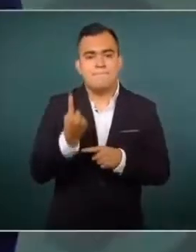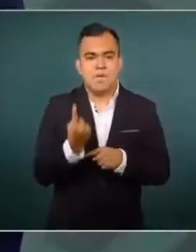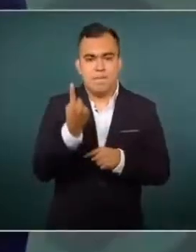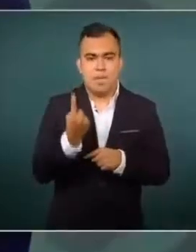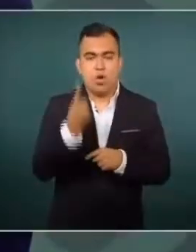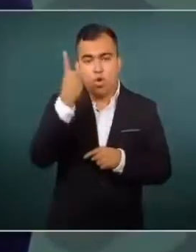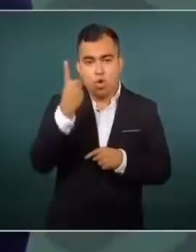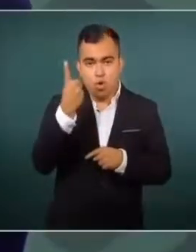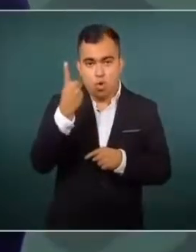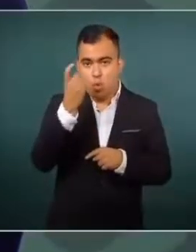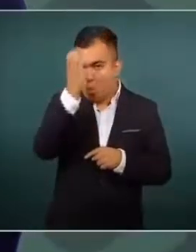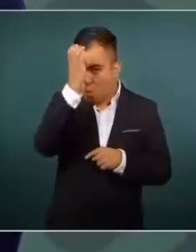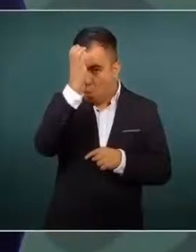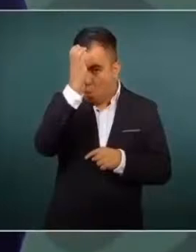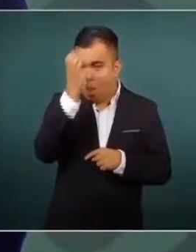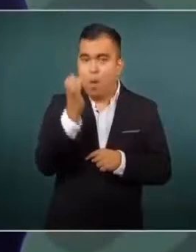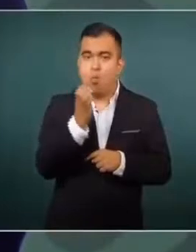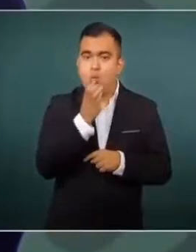en Coahuila.